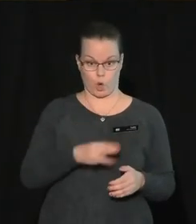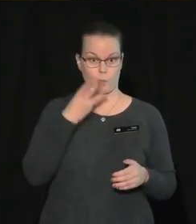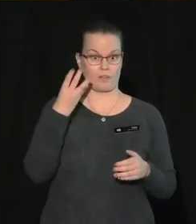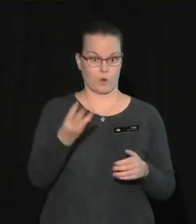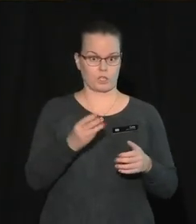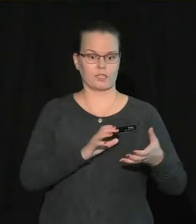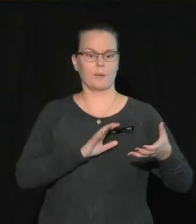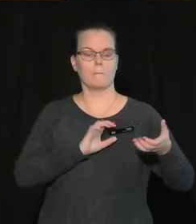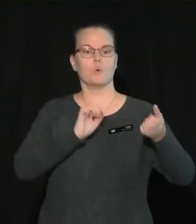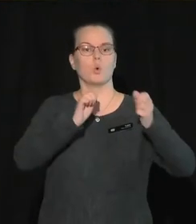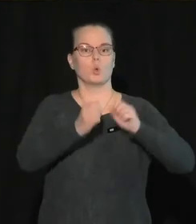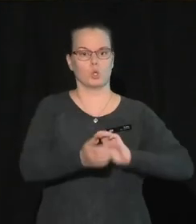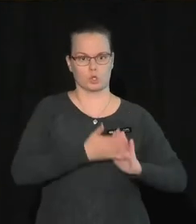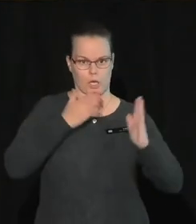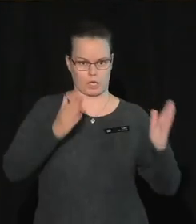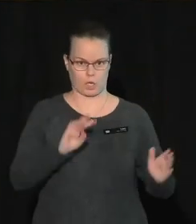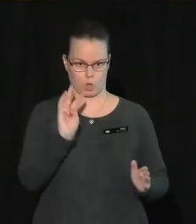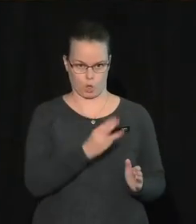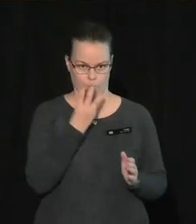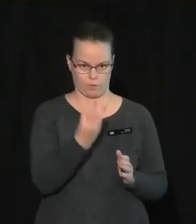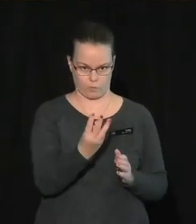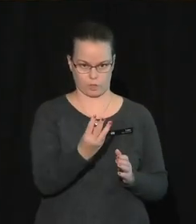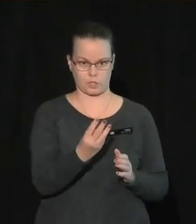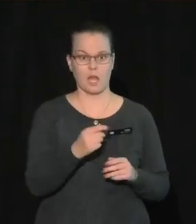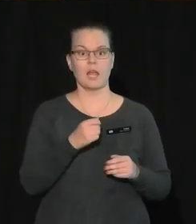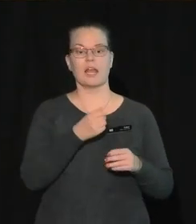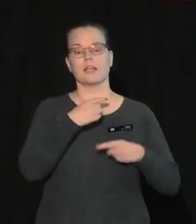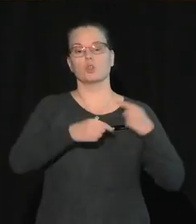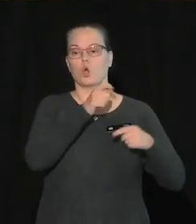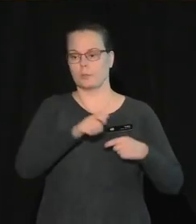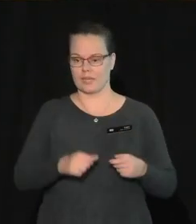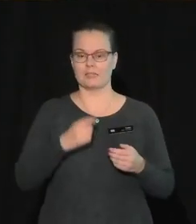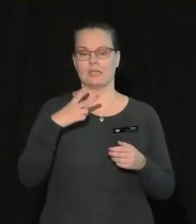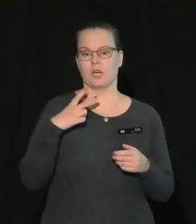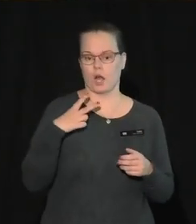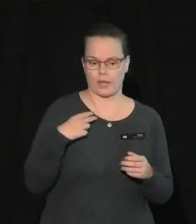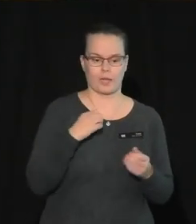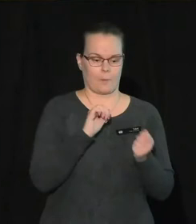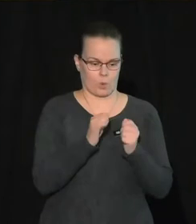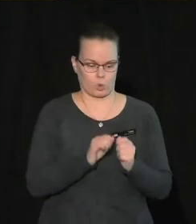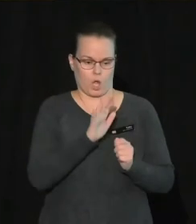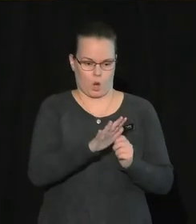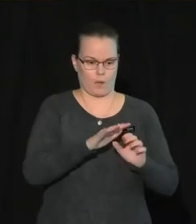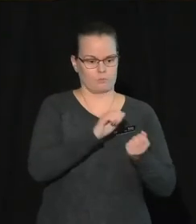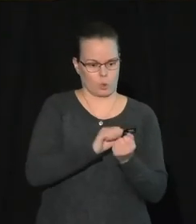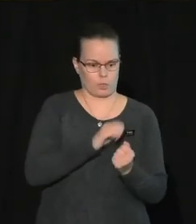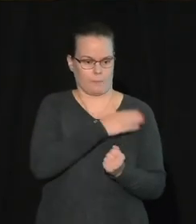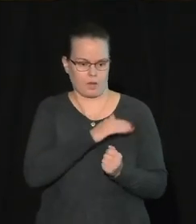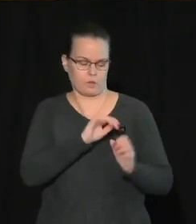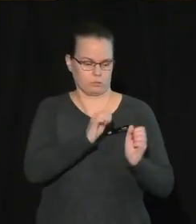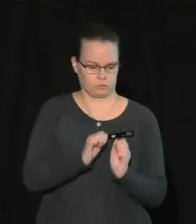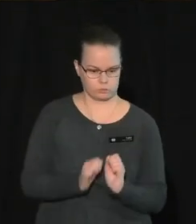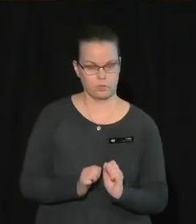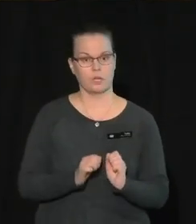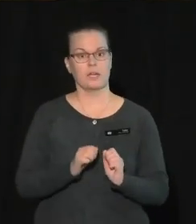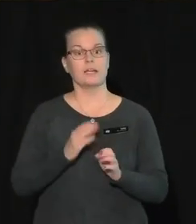transposition. So member states have 3 years for transposing the text of the directive into national law. And